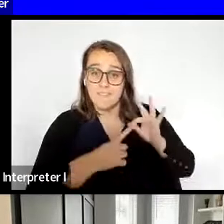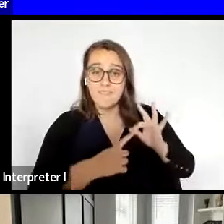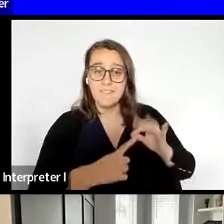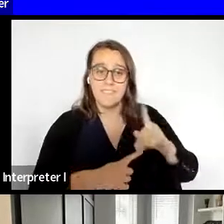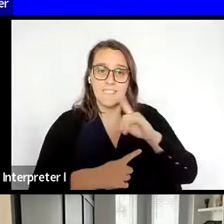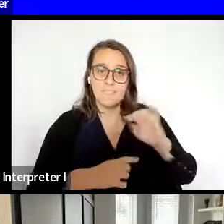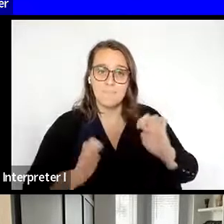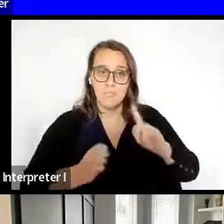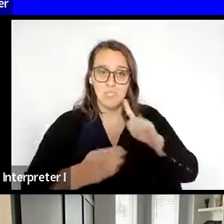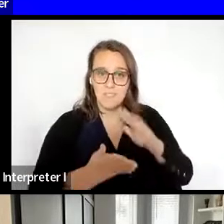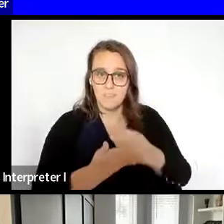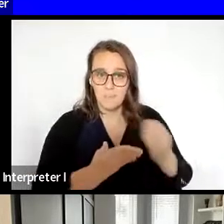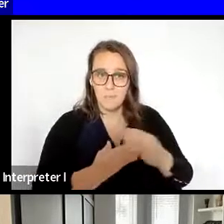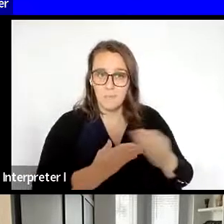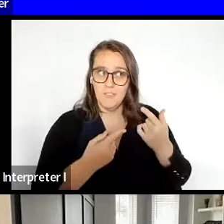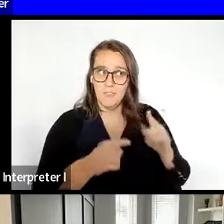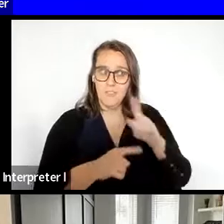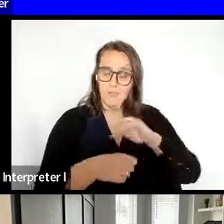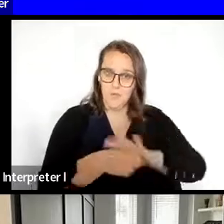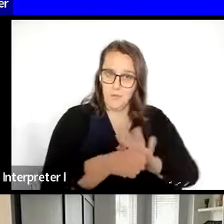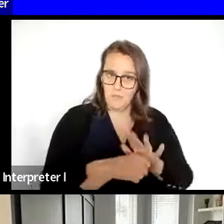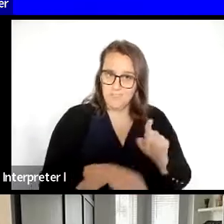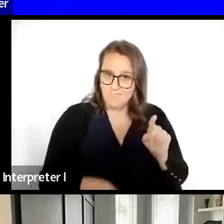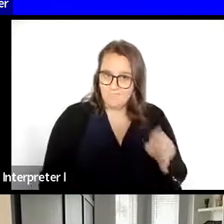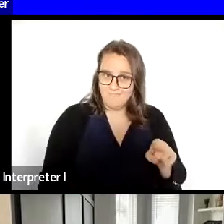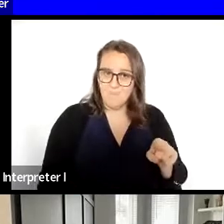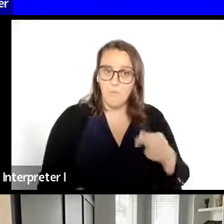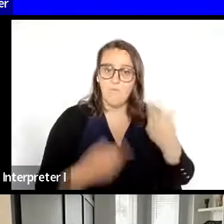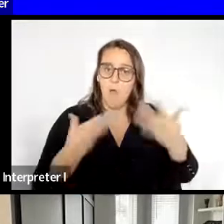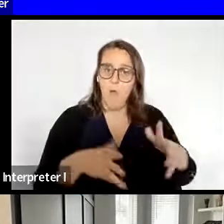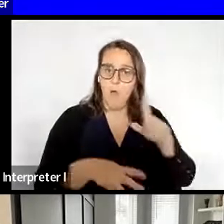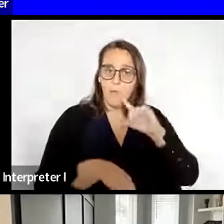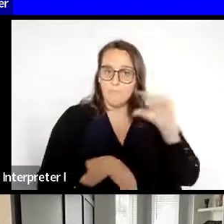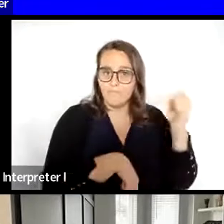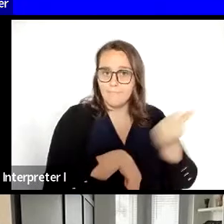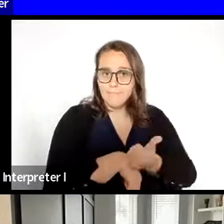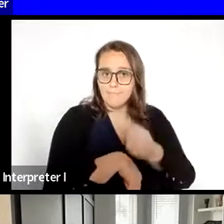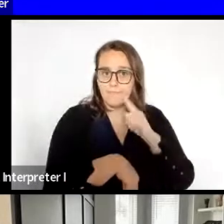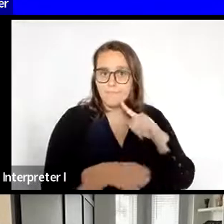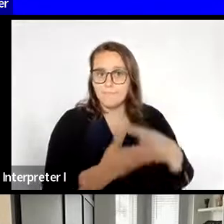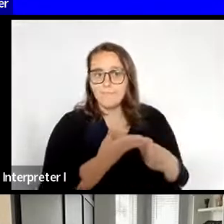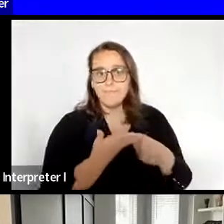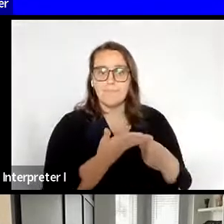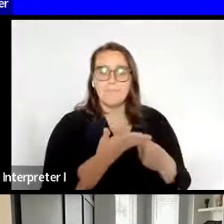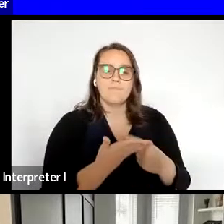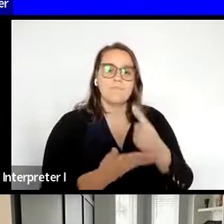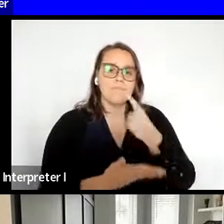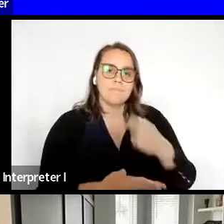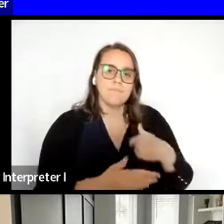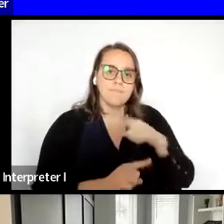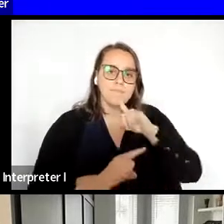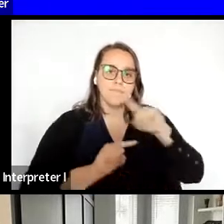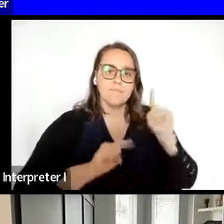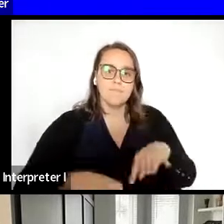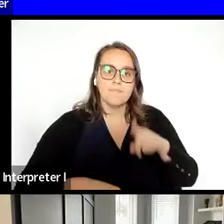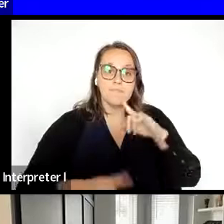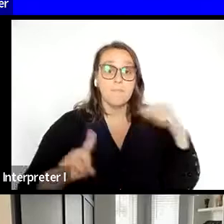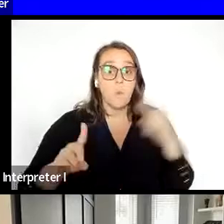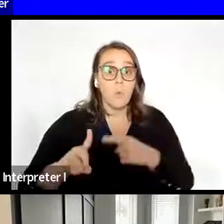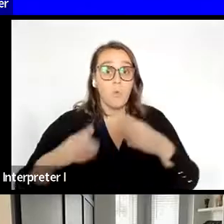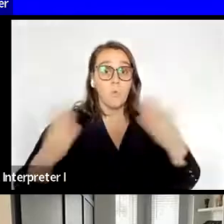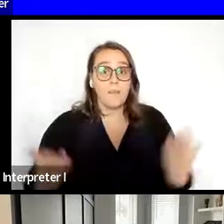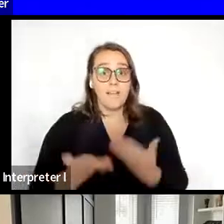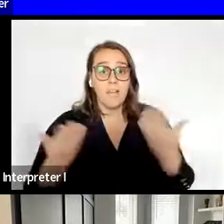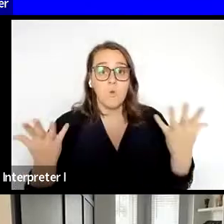procurement practices during COVID. We already had a hearing scheduled on the most recent series of those reports. My goal here was